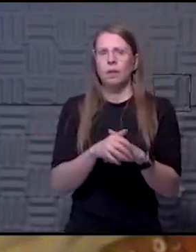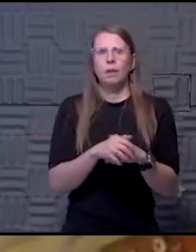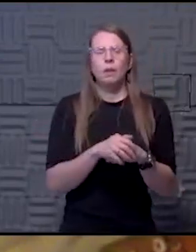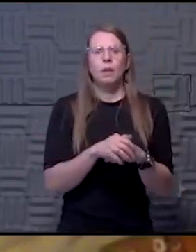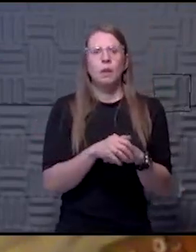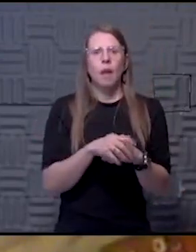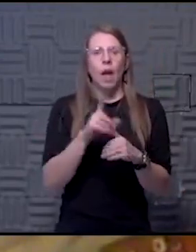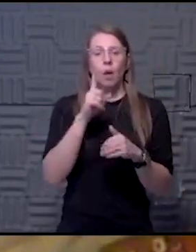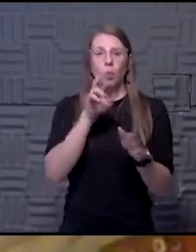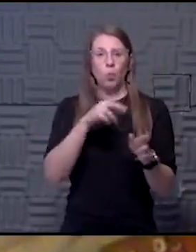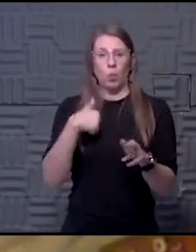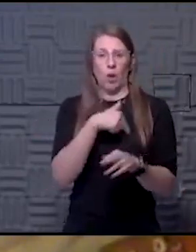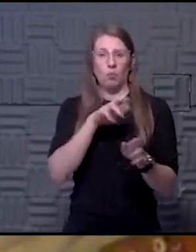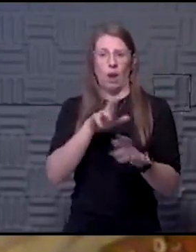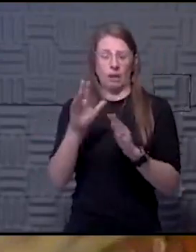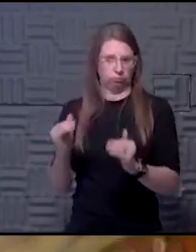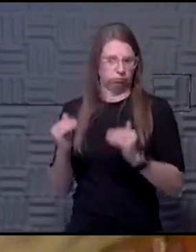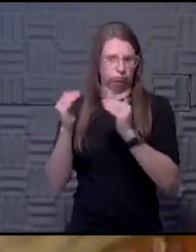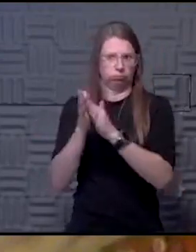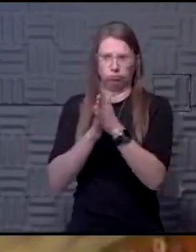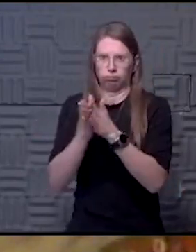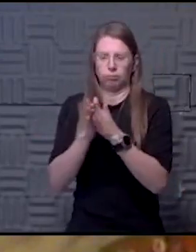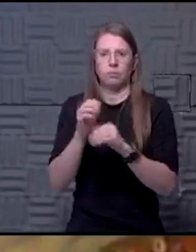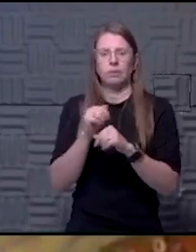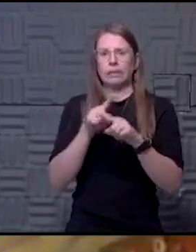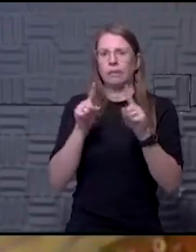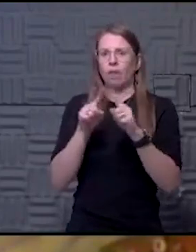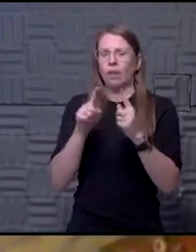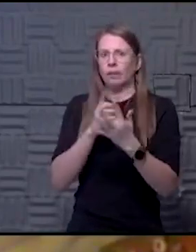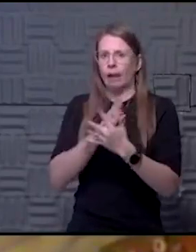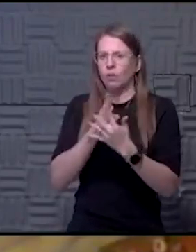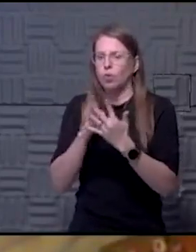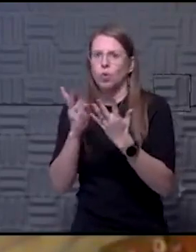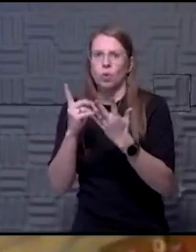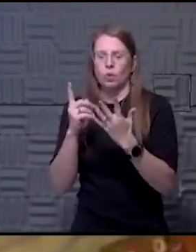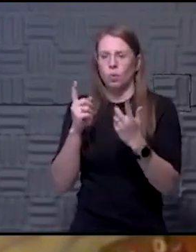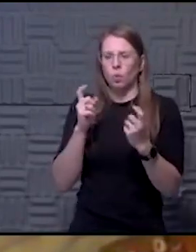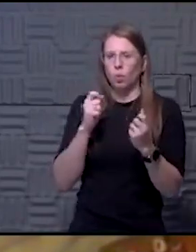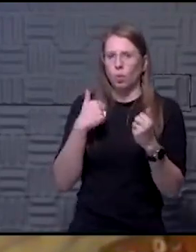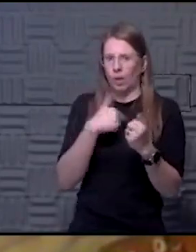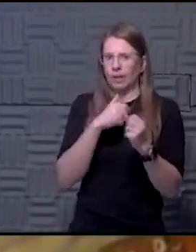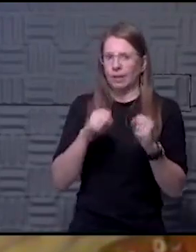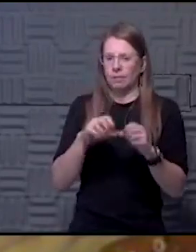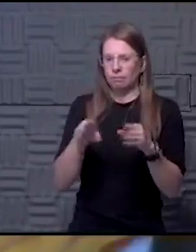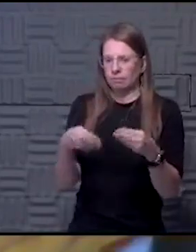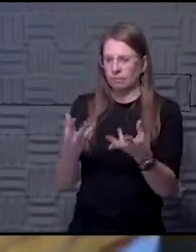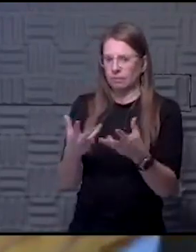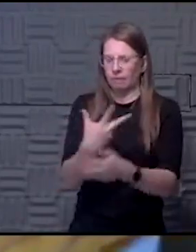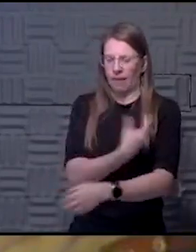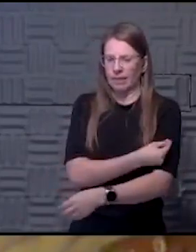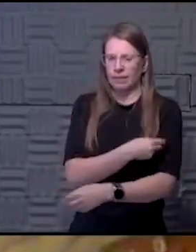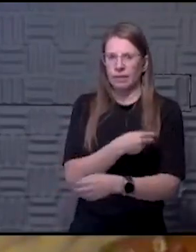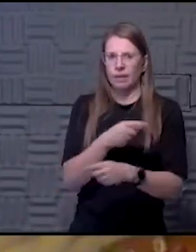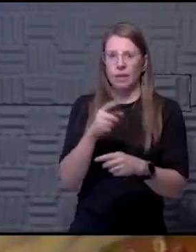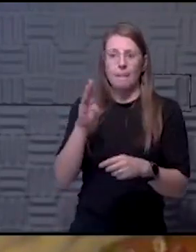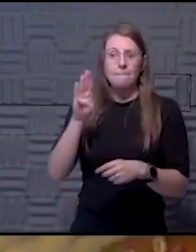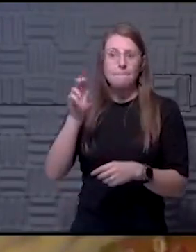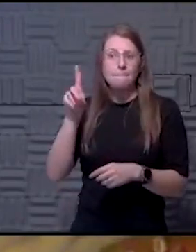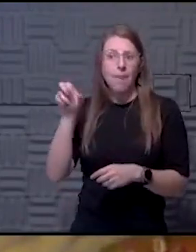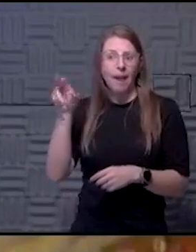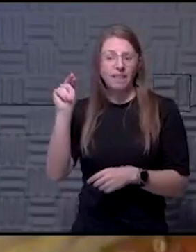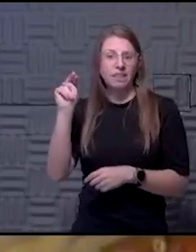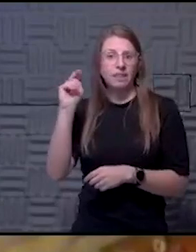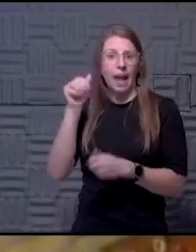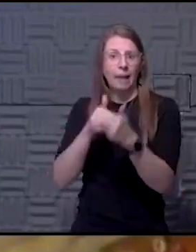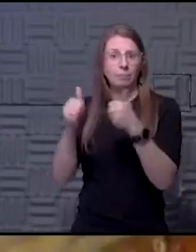out, Stephen, through all those different avenues, we're able to scale up. We just don't have the vaccine. And we haven't heard from the Biden